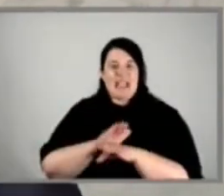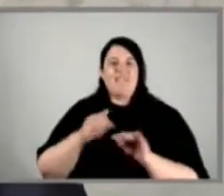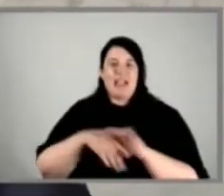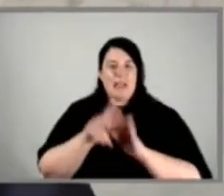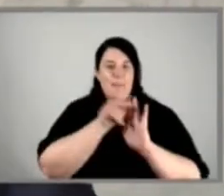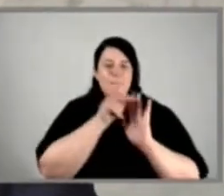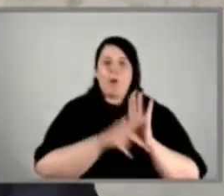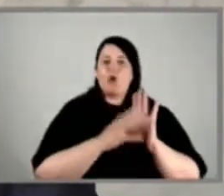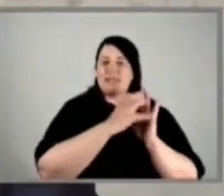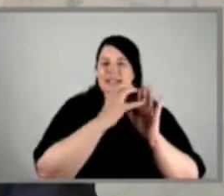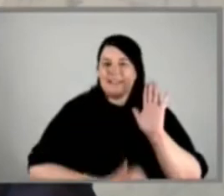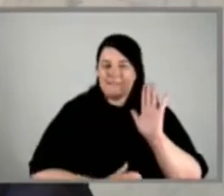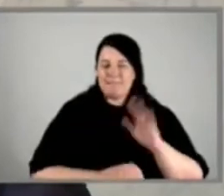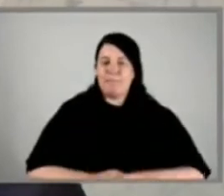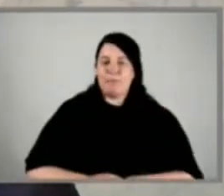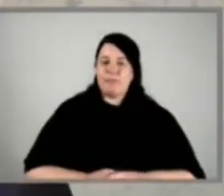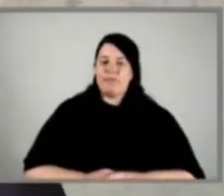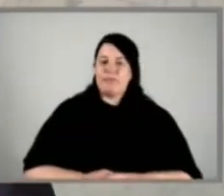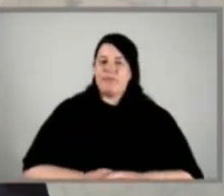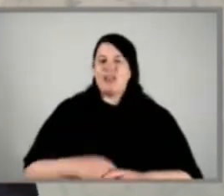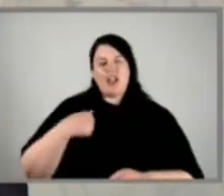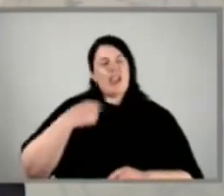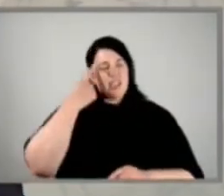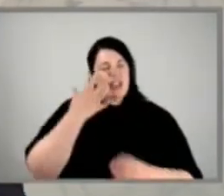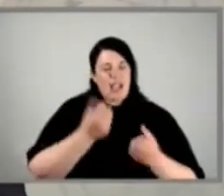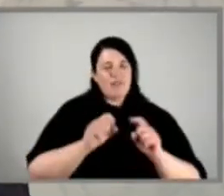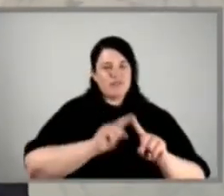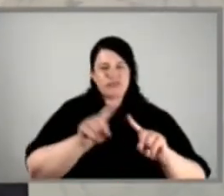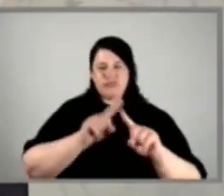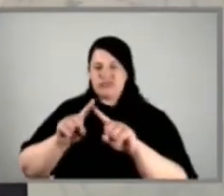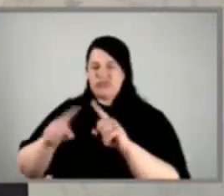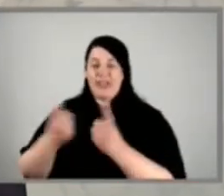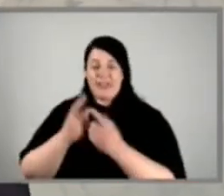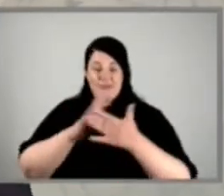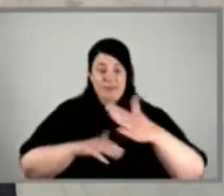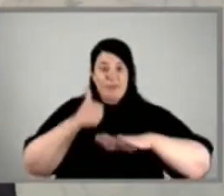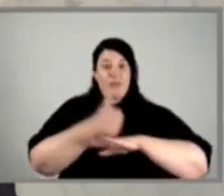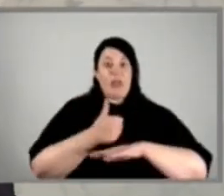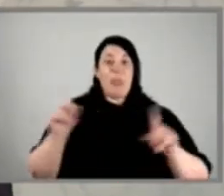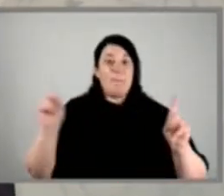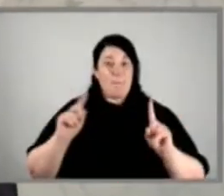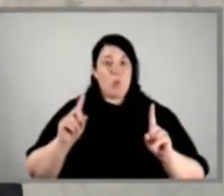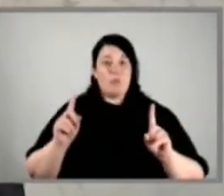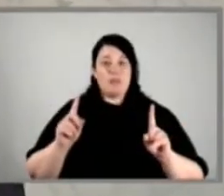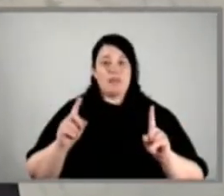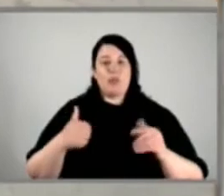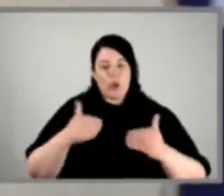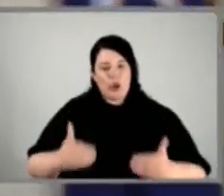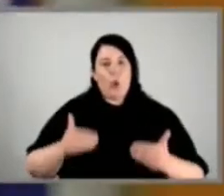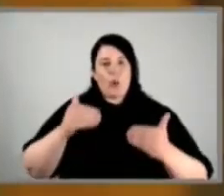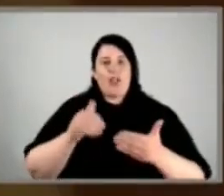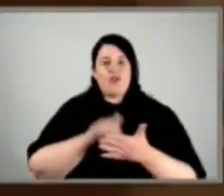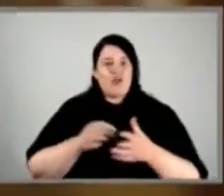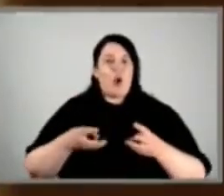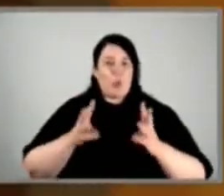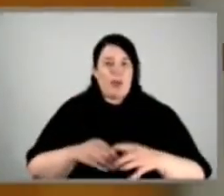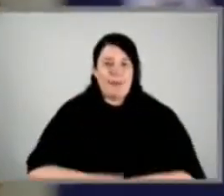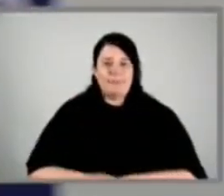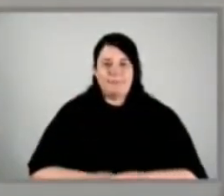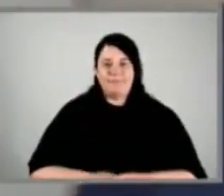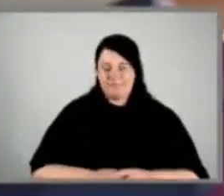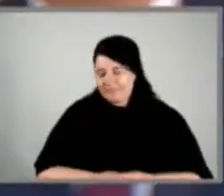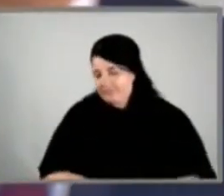So I think that there are several things in place at the moment that are moving us in the right direction. Scientifically, would you like